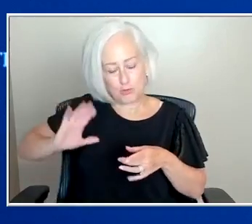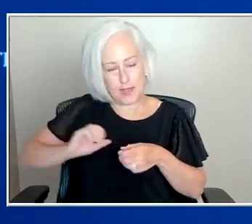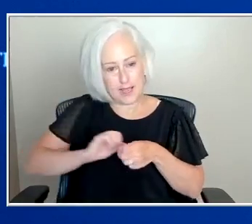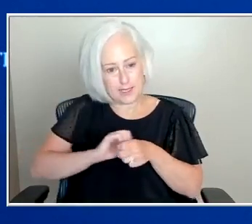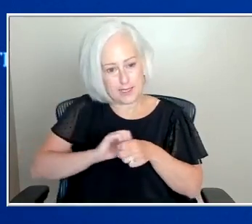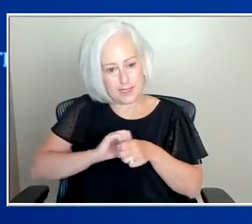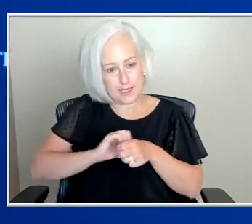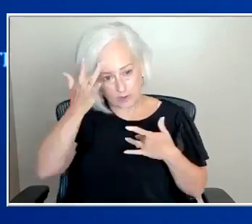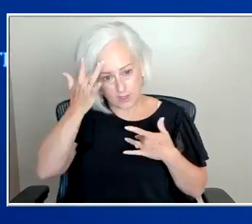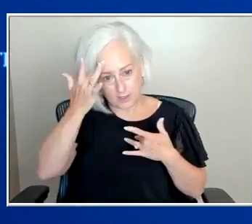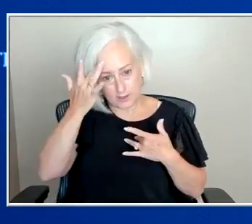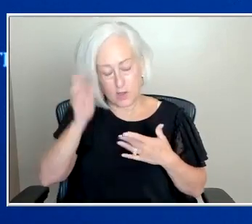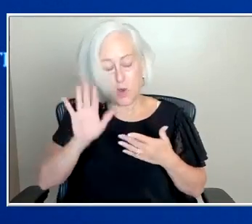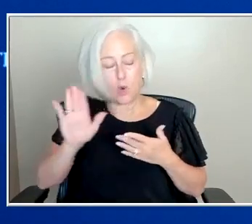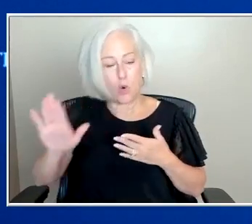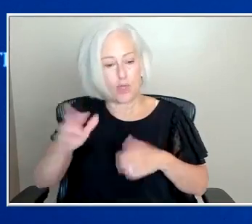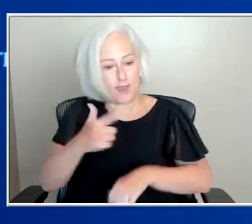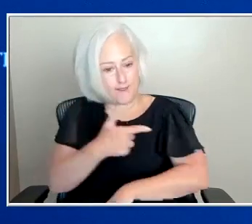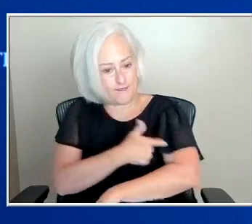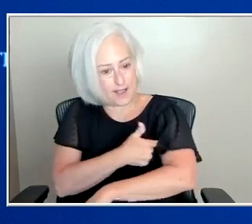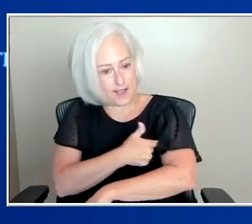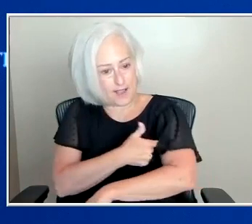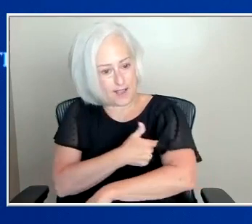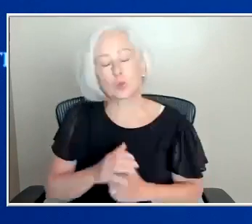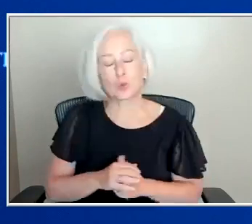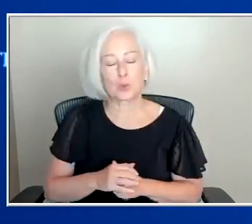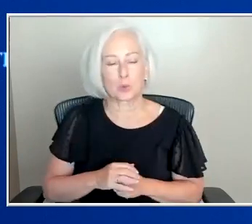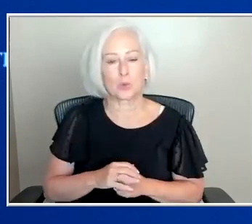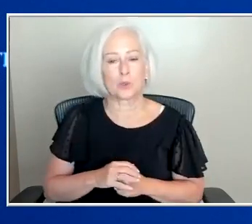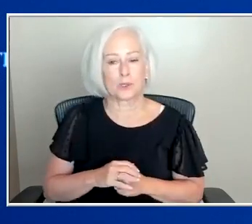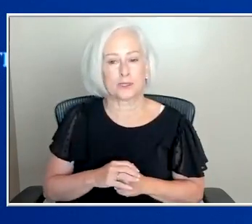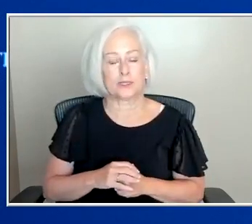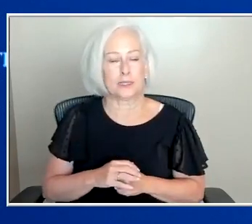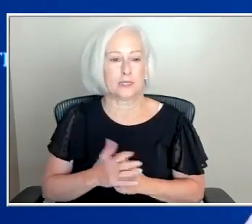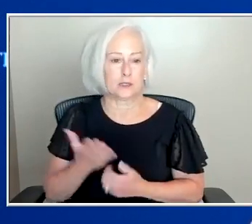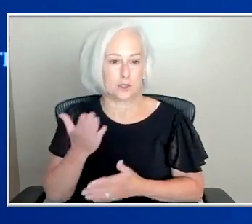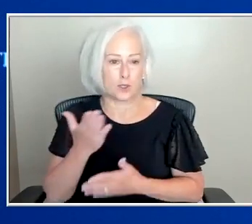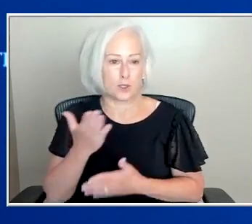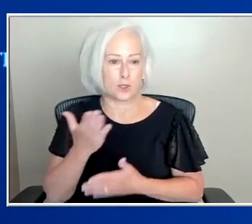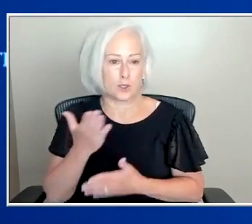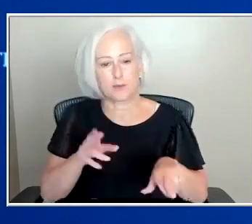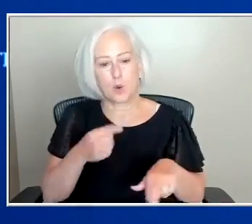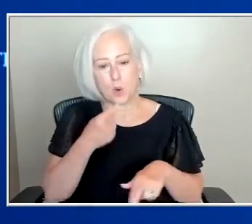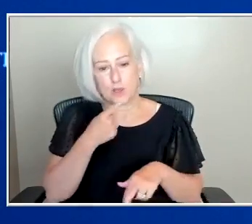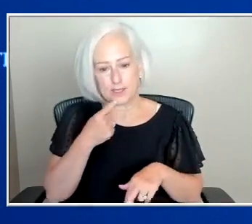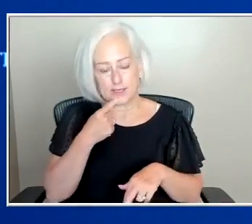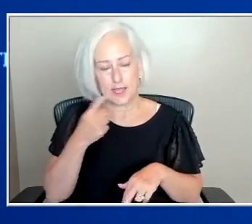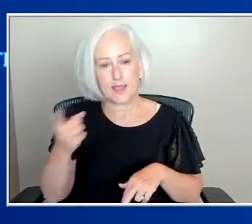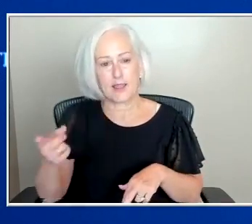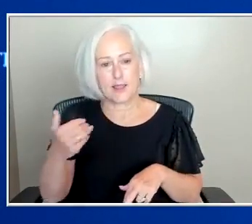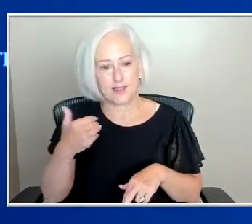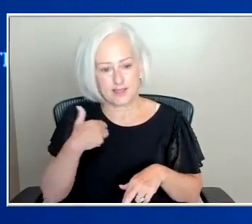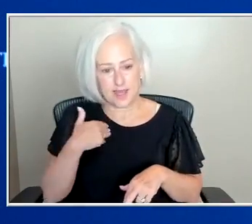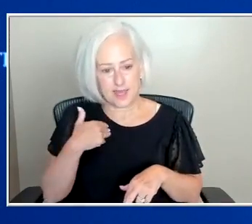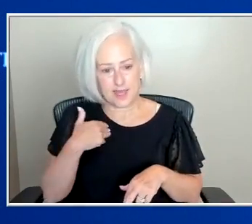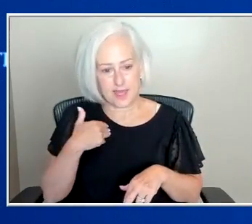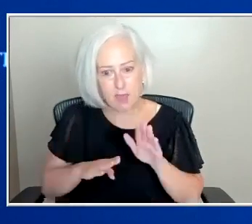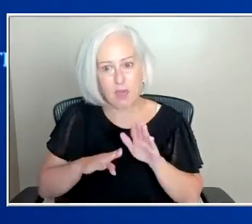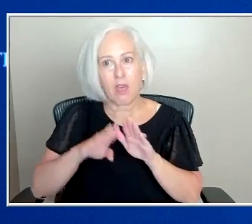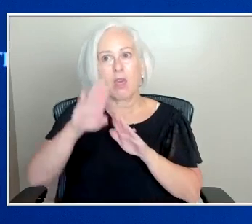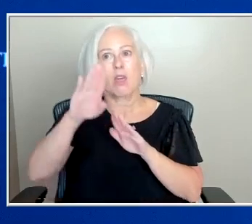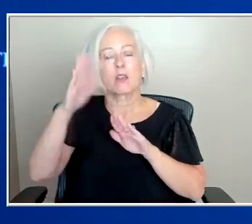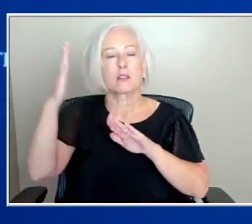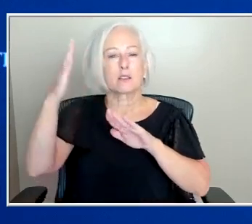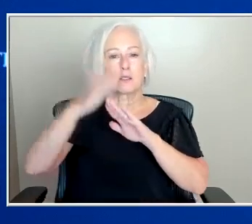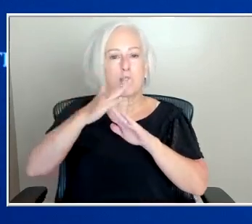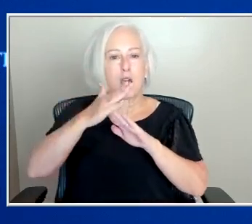and vaccinations. So yes, some of the reports say that they have peaked already, and some are still expecting maybe a peak a